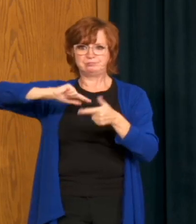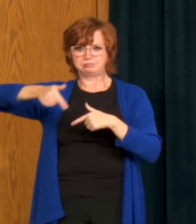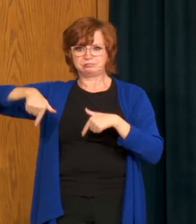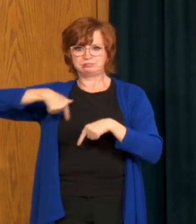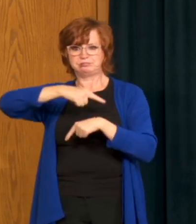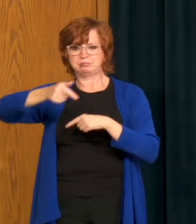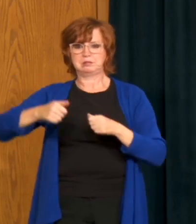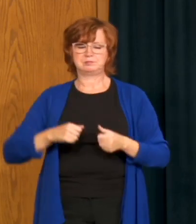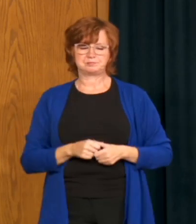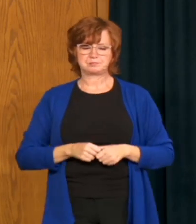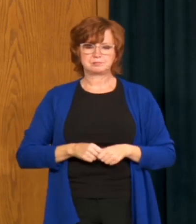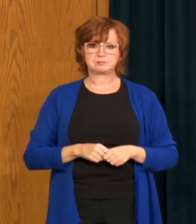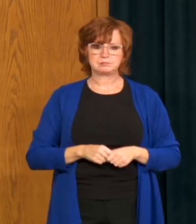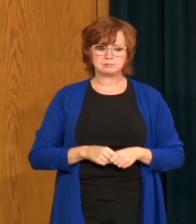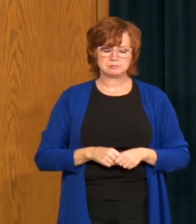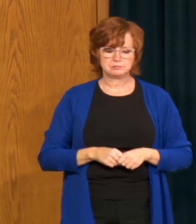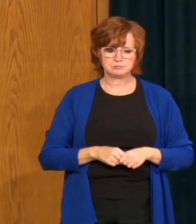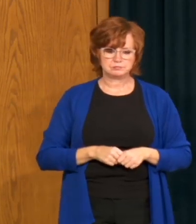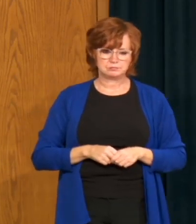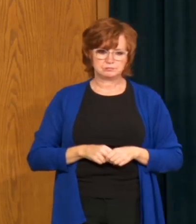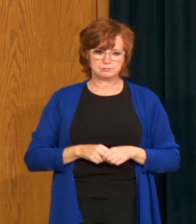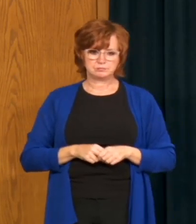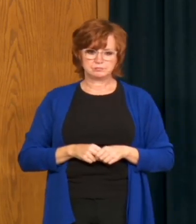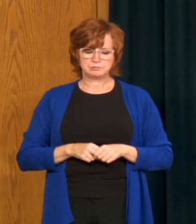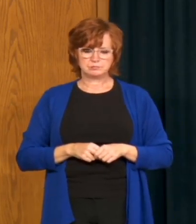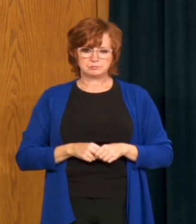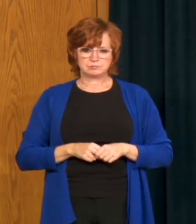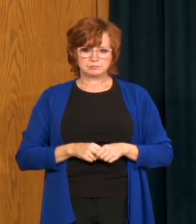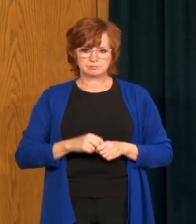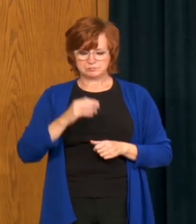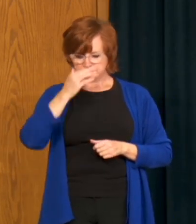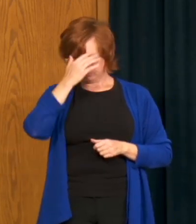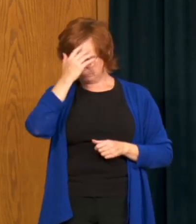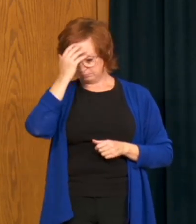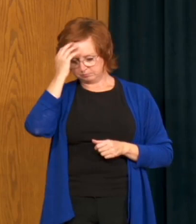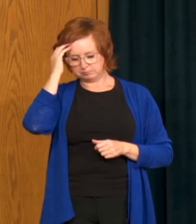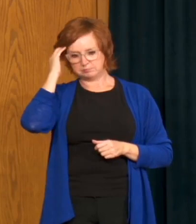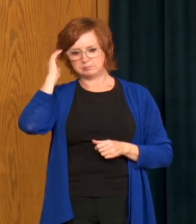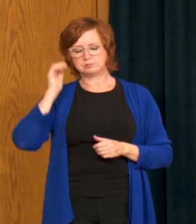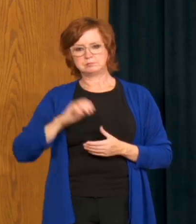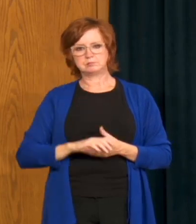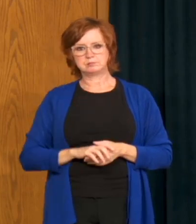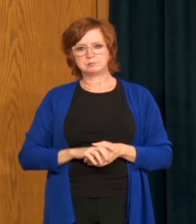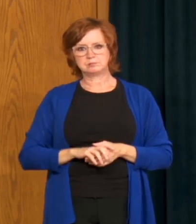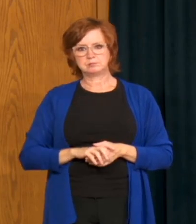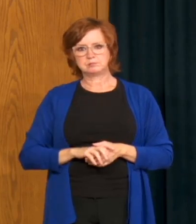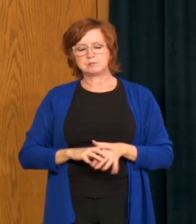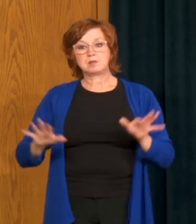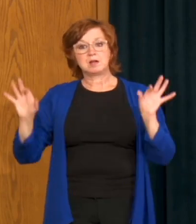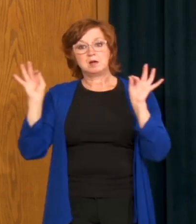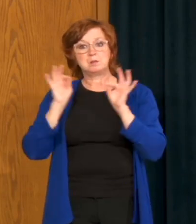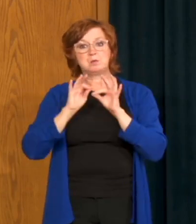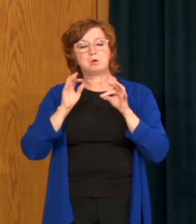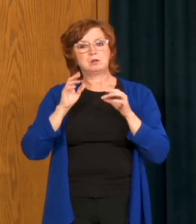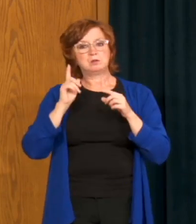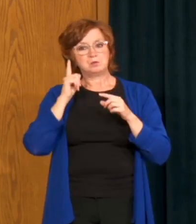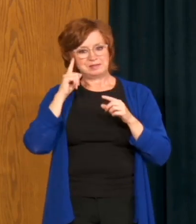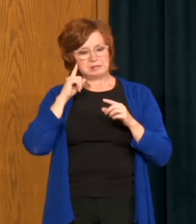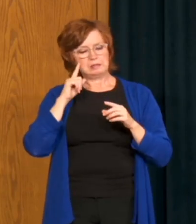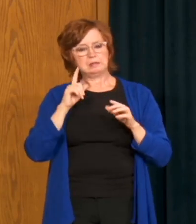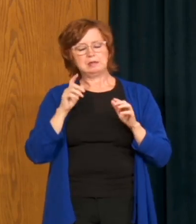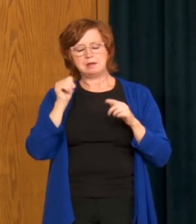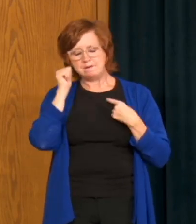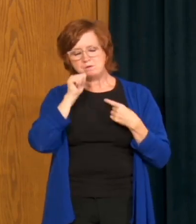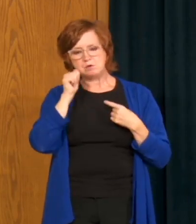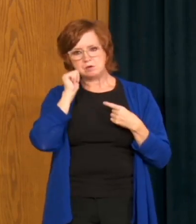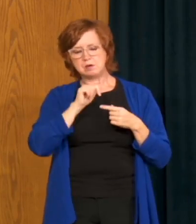to understand that, testing doesn't always give you the answer for tomorrow. Even if you're negative today, you still need to do everything else every